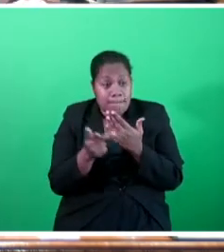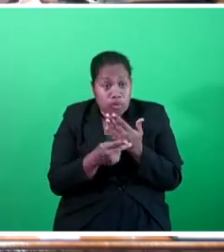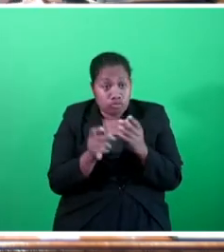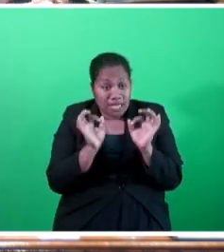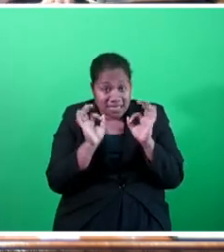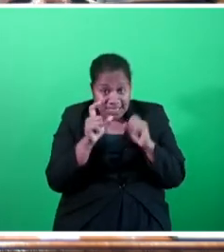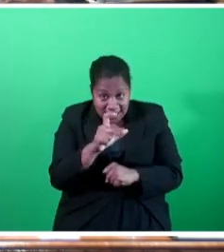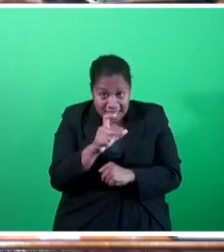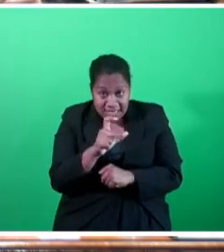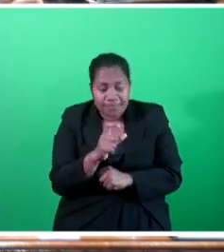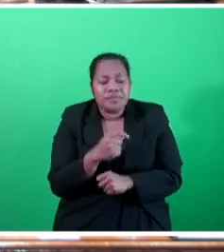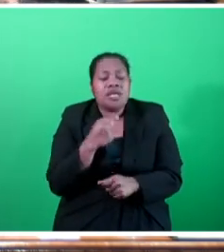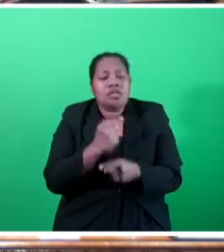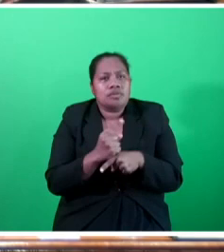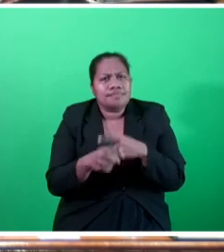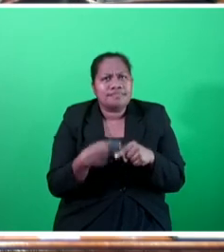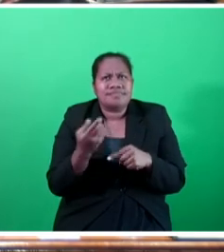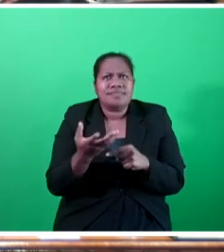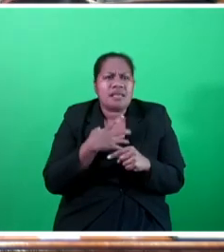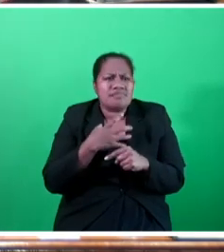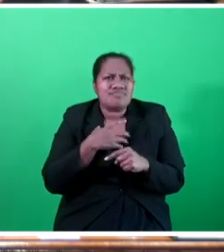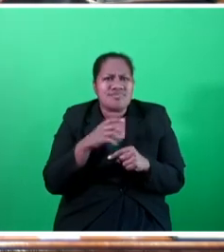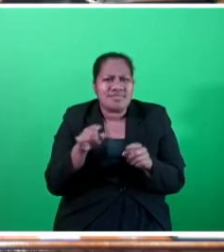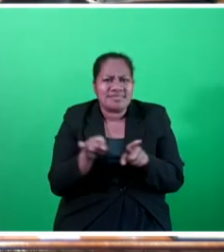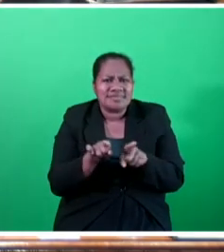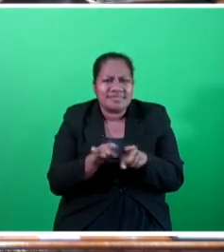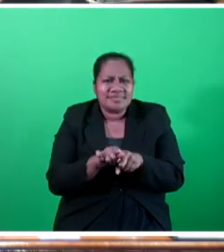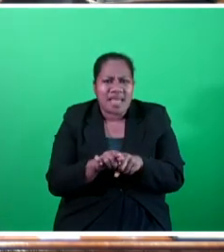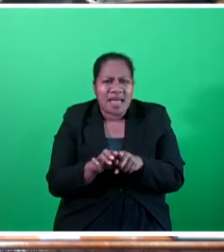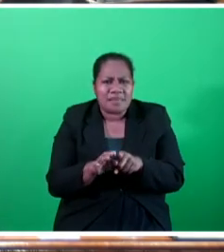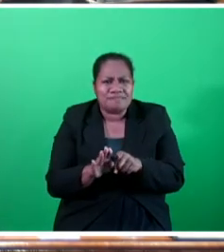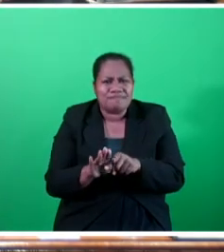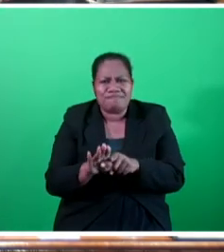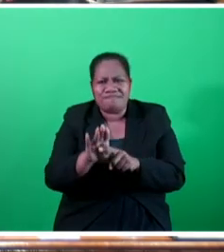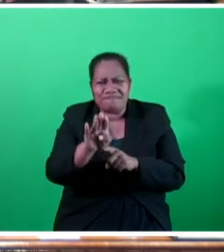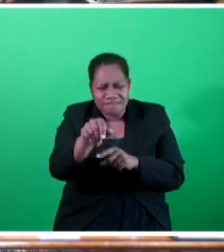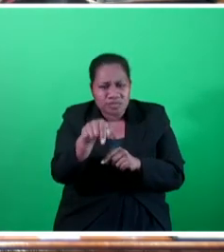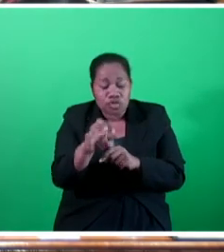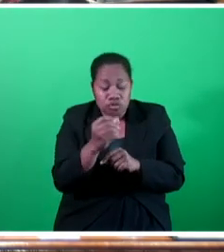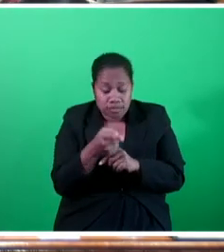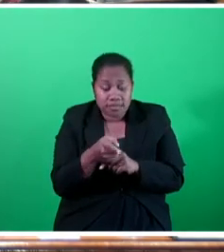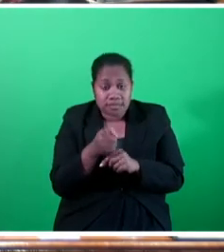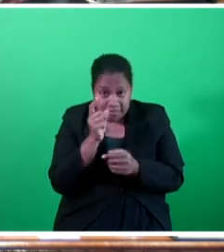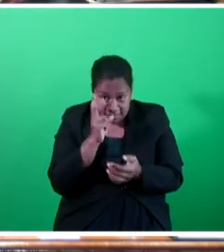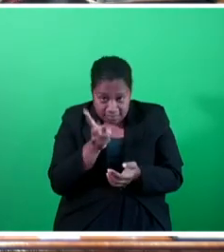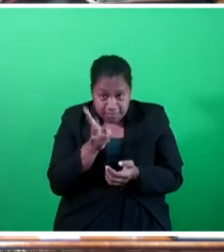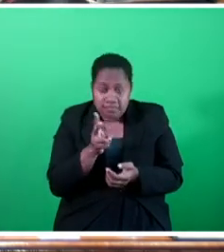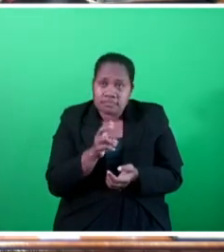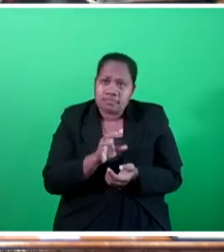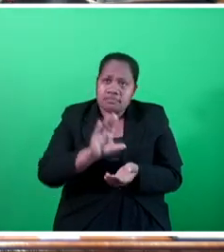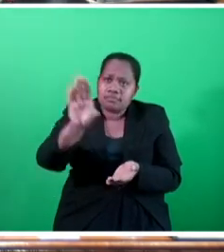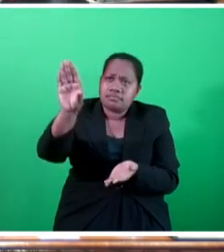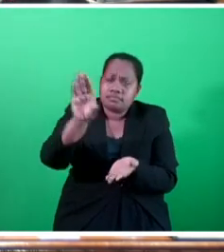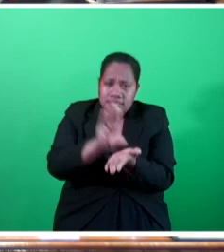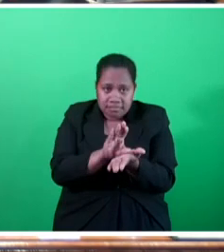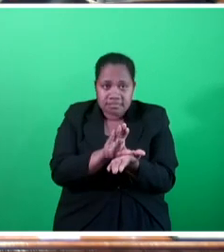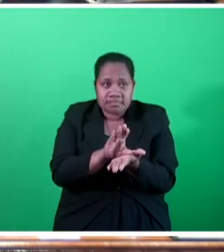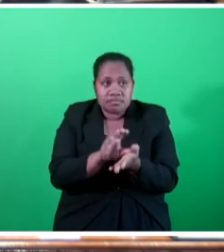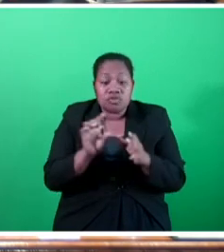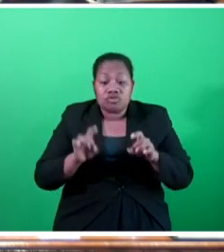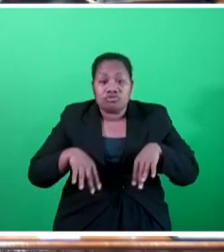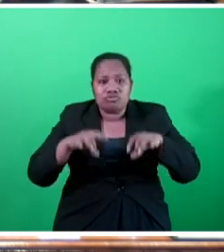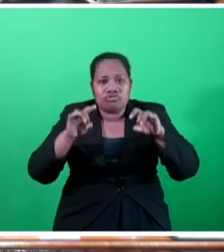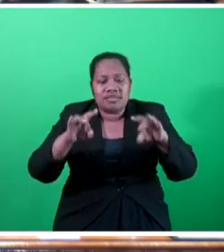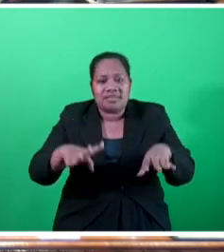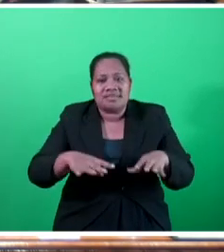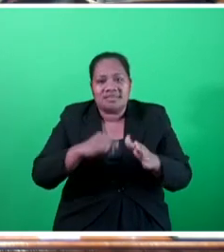Speaker, sir, which is more upstream. This is again being funded by grant funding. We secured that through the Australian Infrastructure